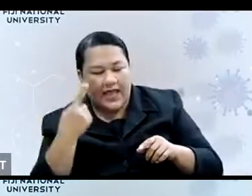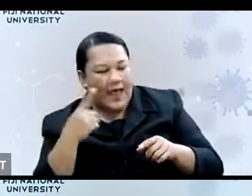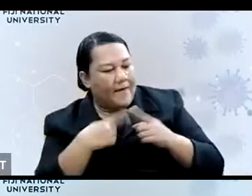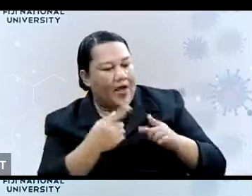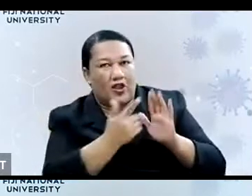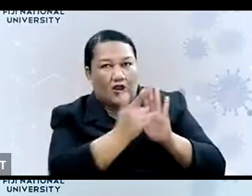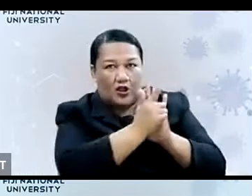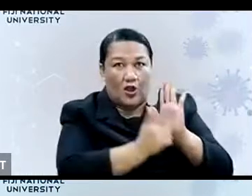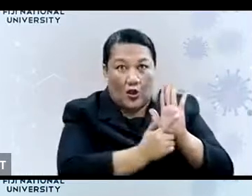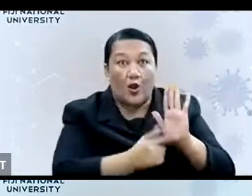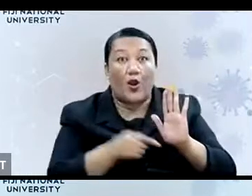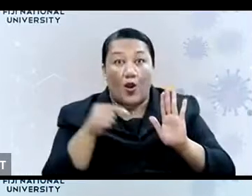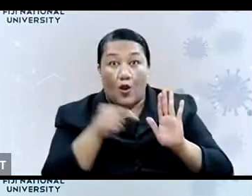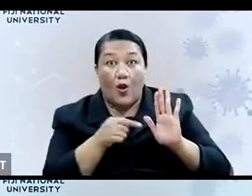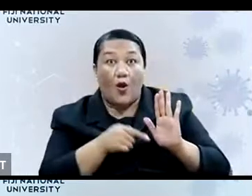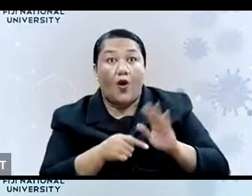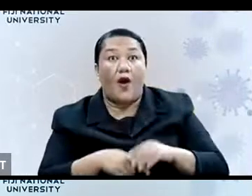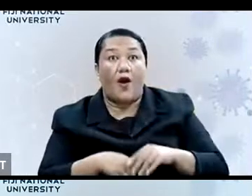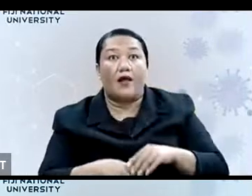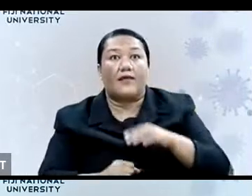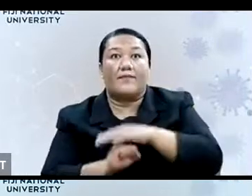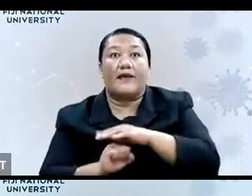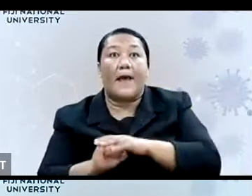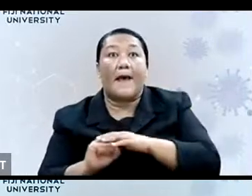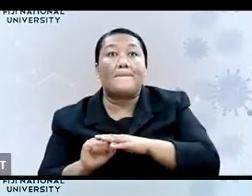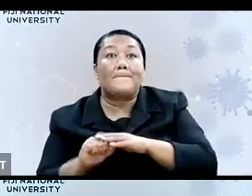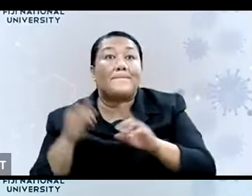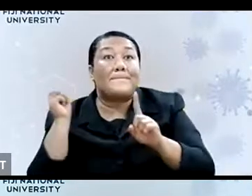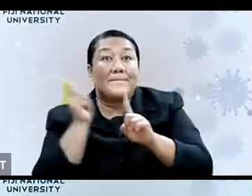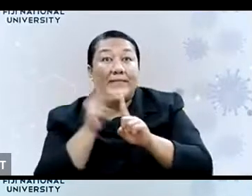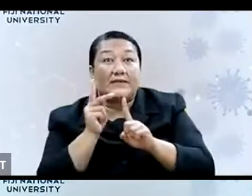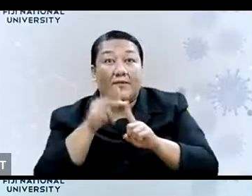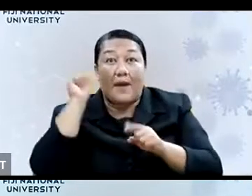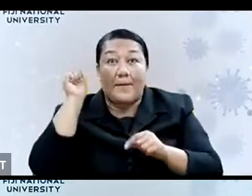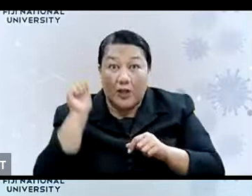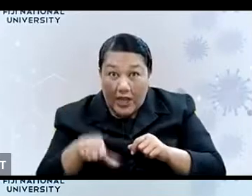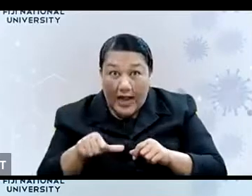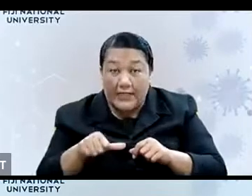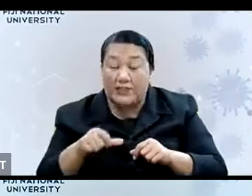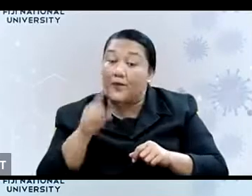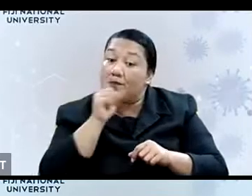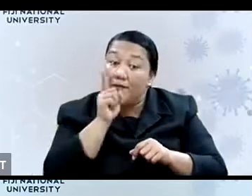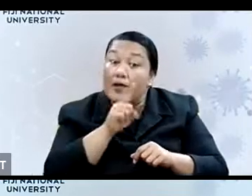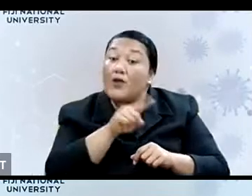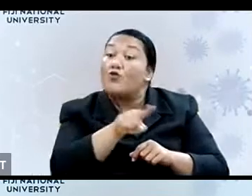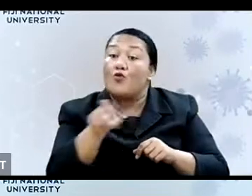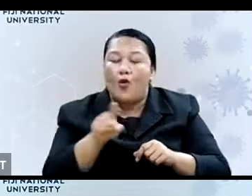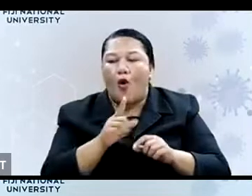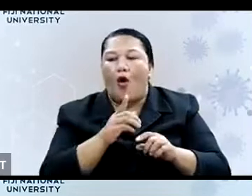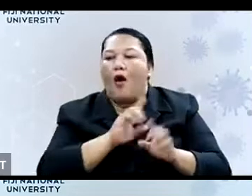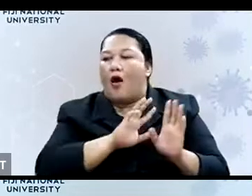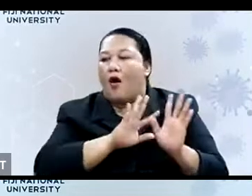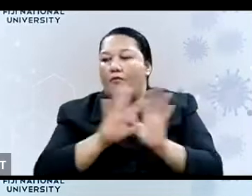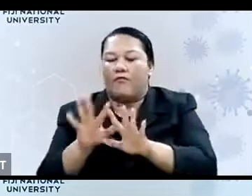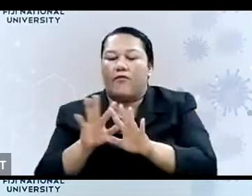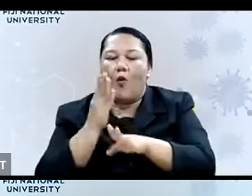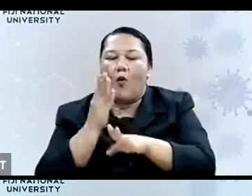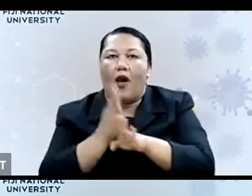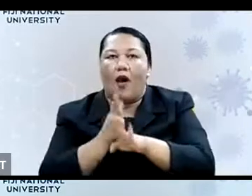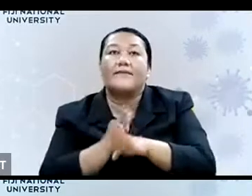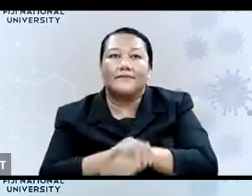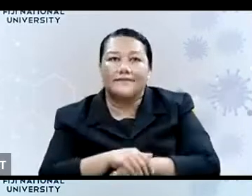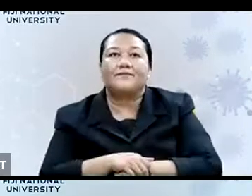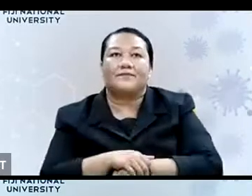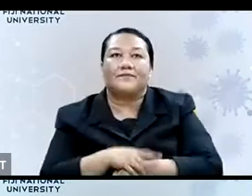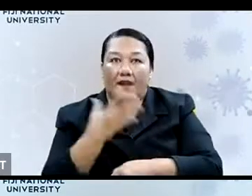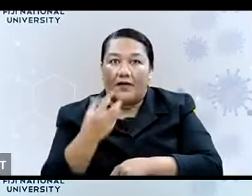the fundamental principles and rights that applies to workers of this country. And therefore there is an